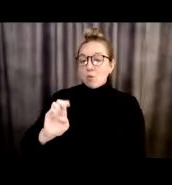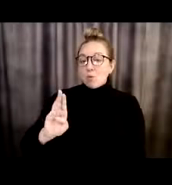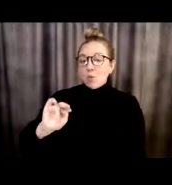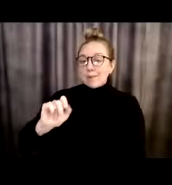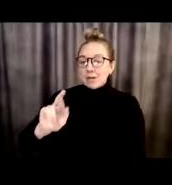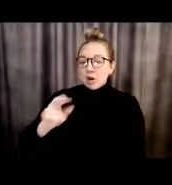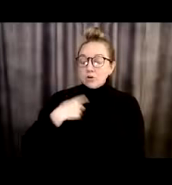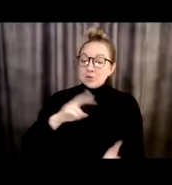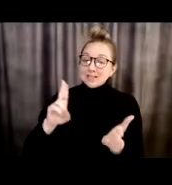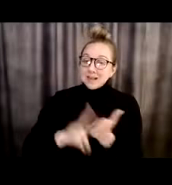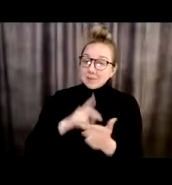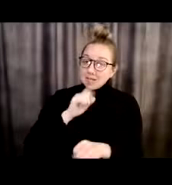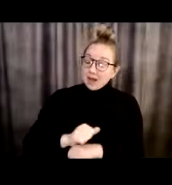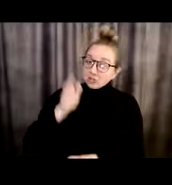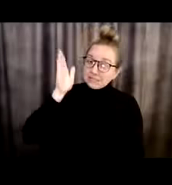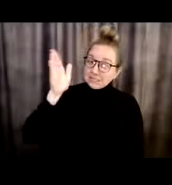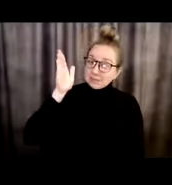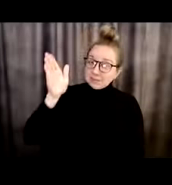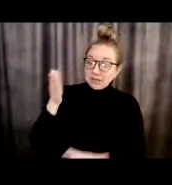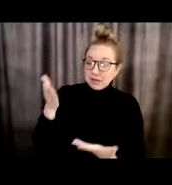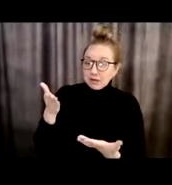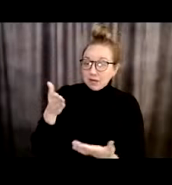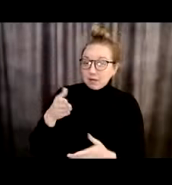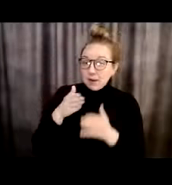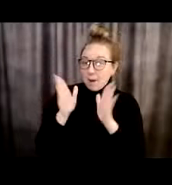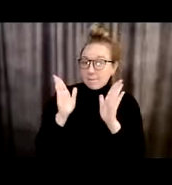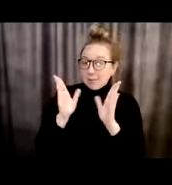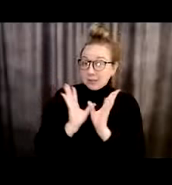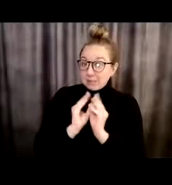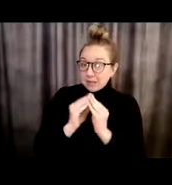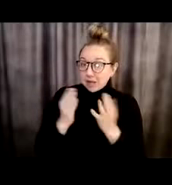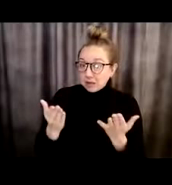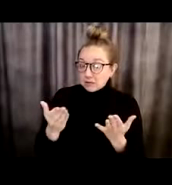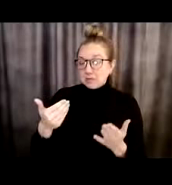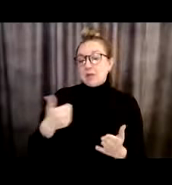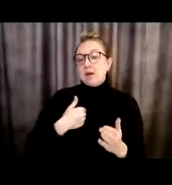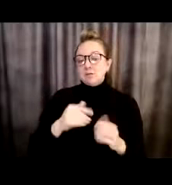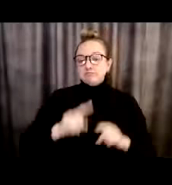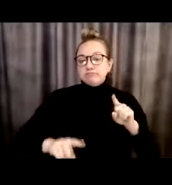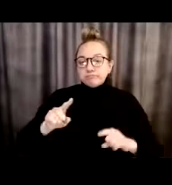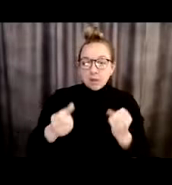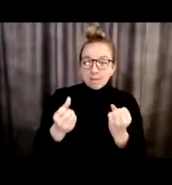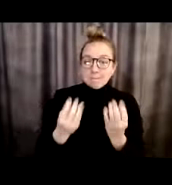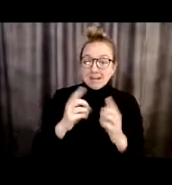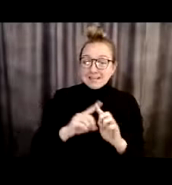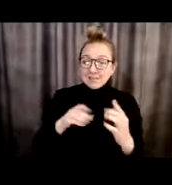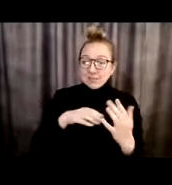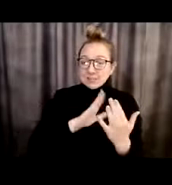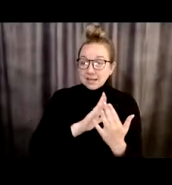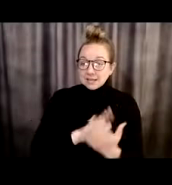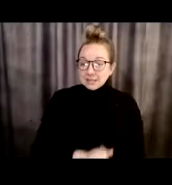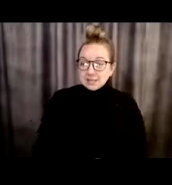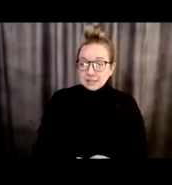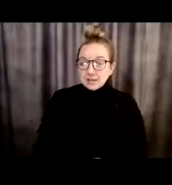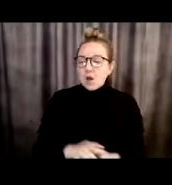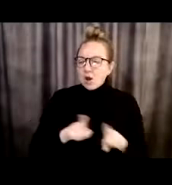meetings? It could be a whole variety of different tactics. And I just want to point out that we should think of all